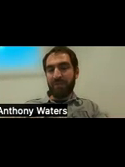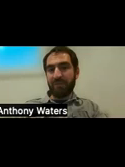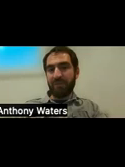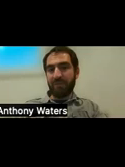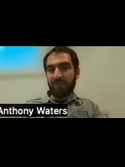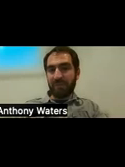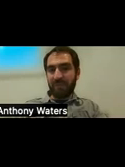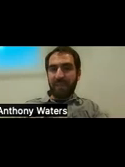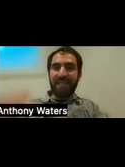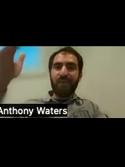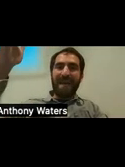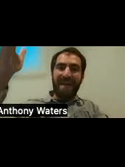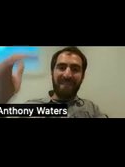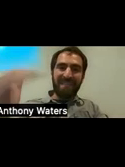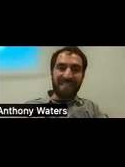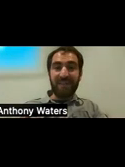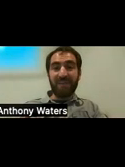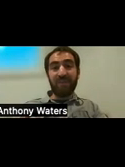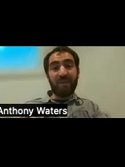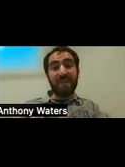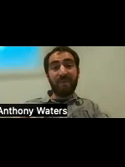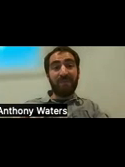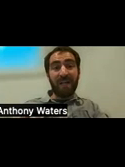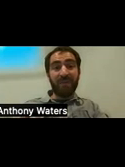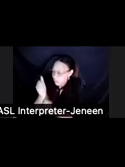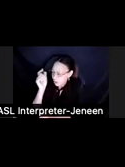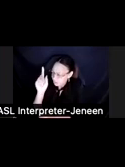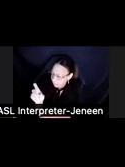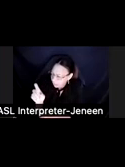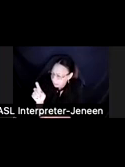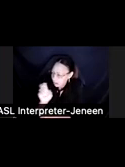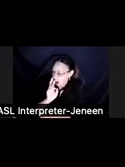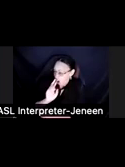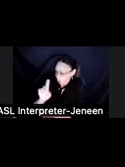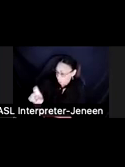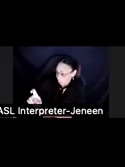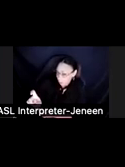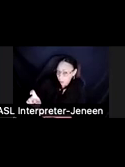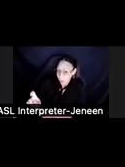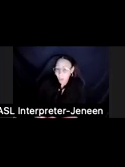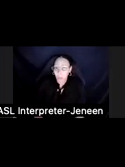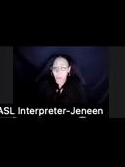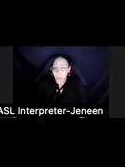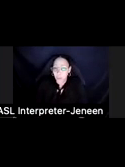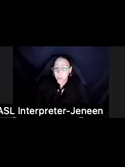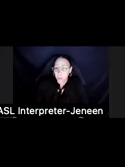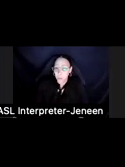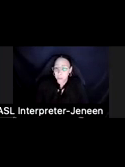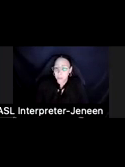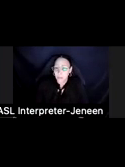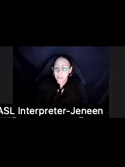you? And so by having a standard script that we follow, it really helps us to be able to stay